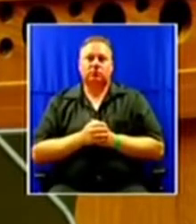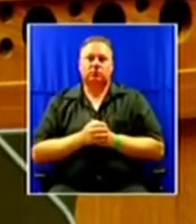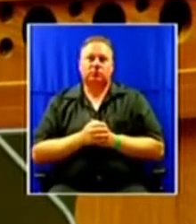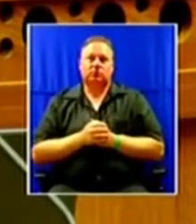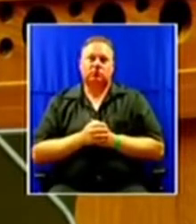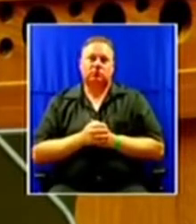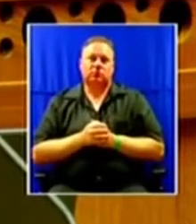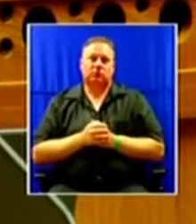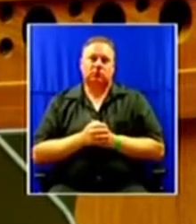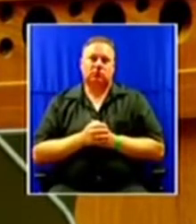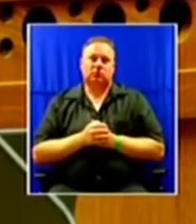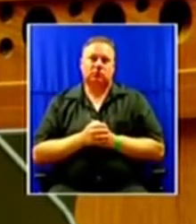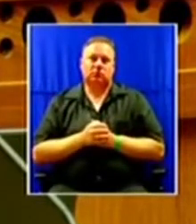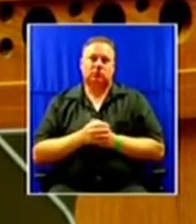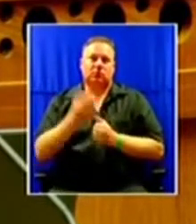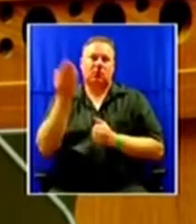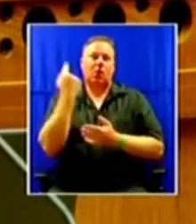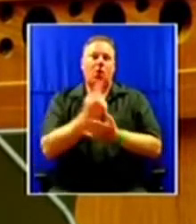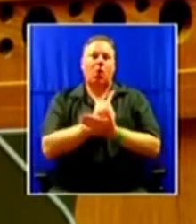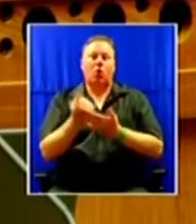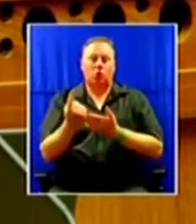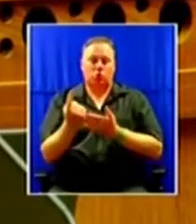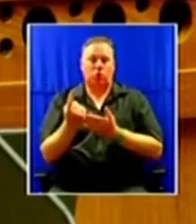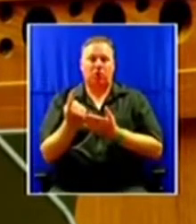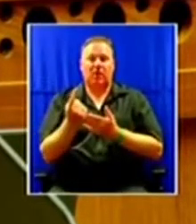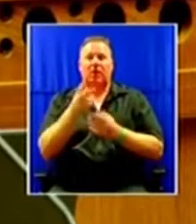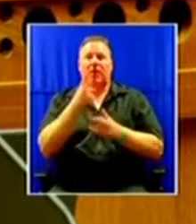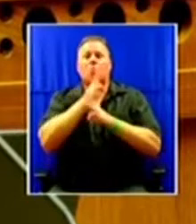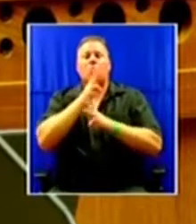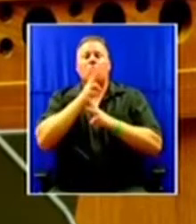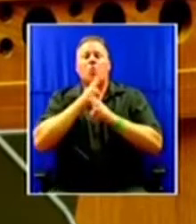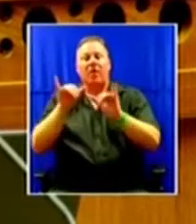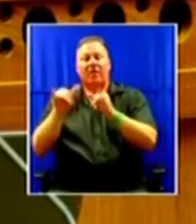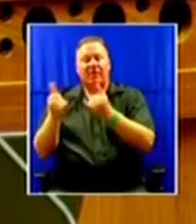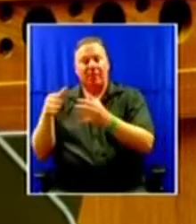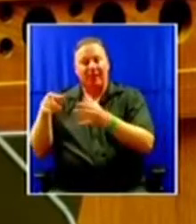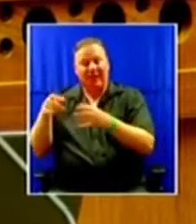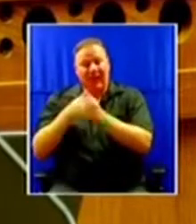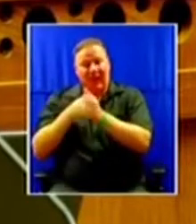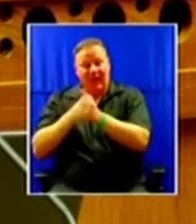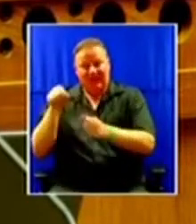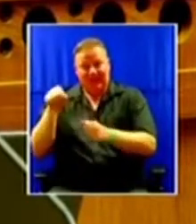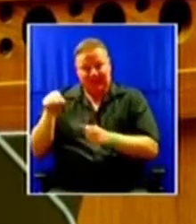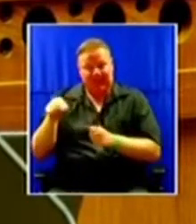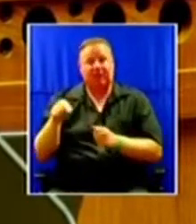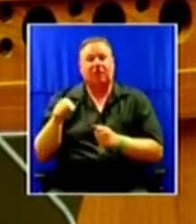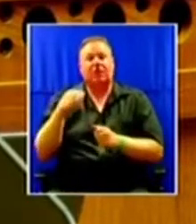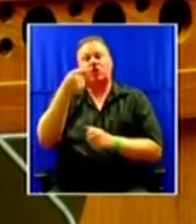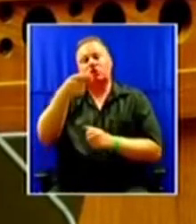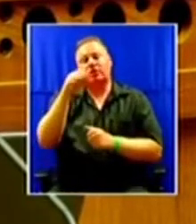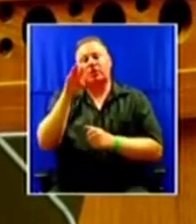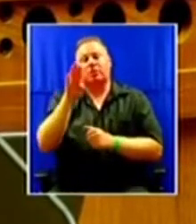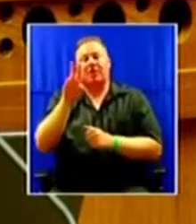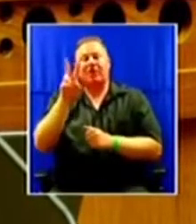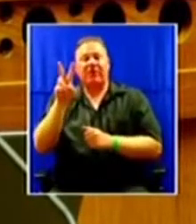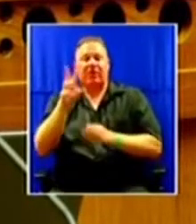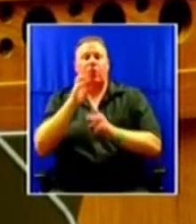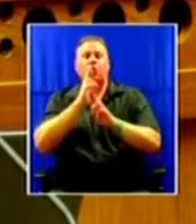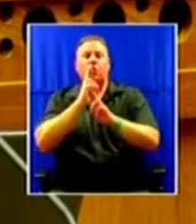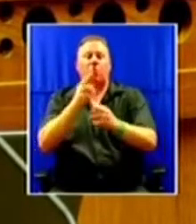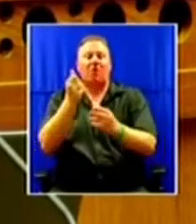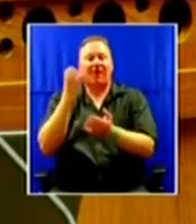private sector-led GBVF response fund. Several South African companies and